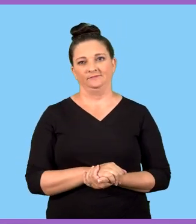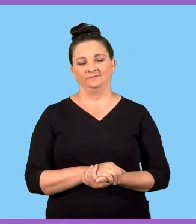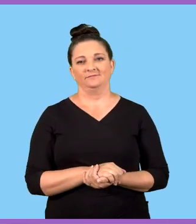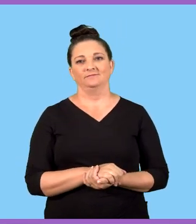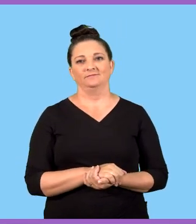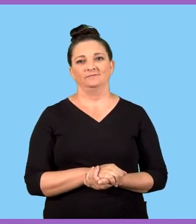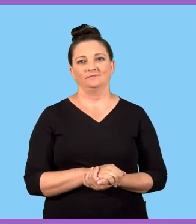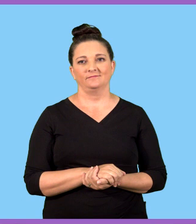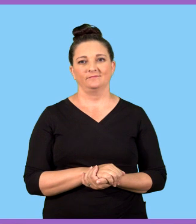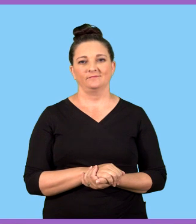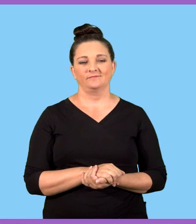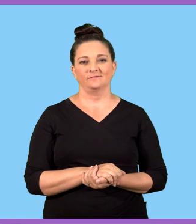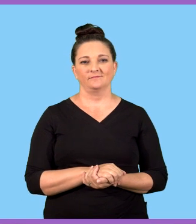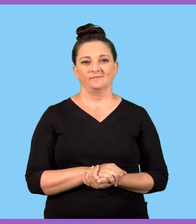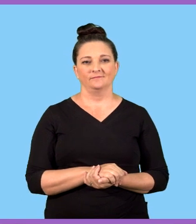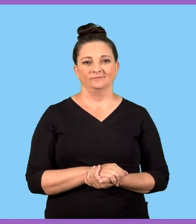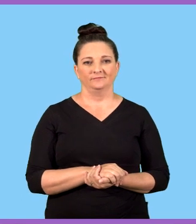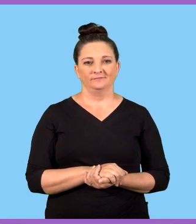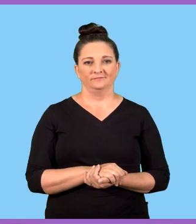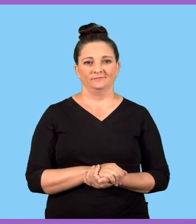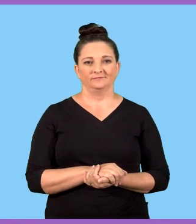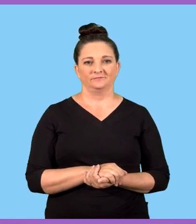have 39 points. Lovely.